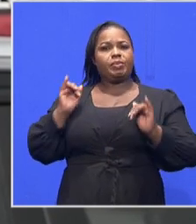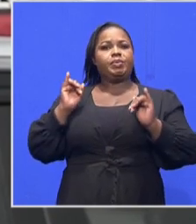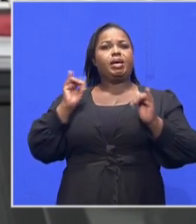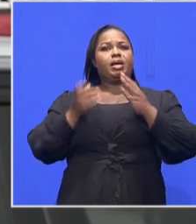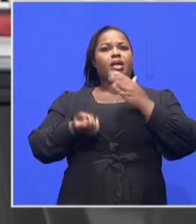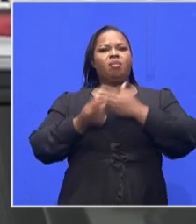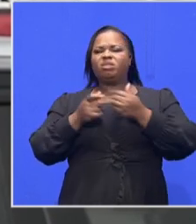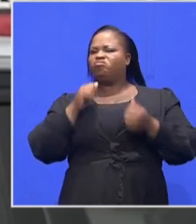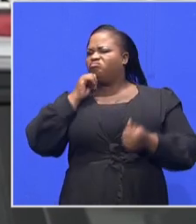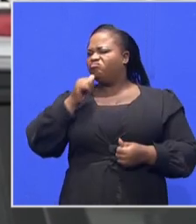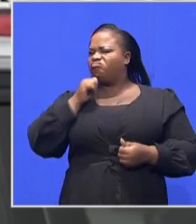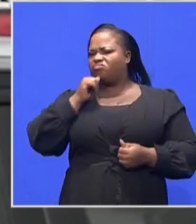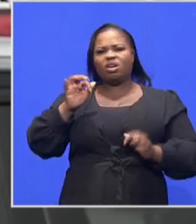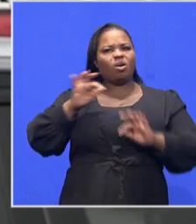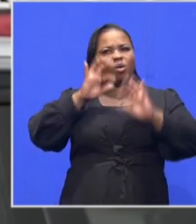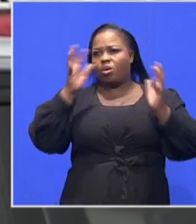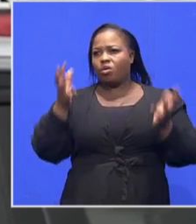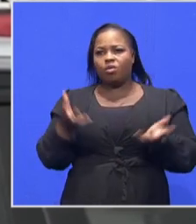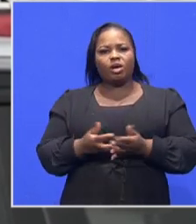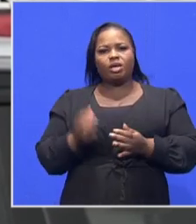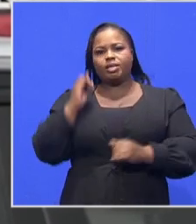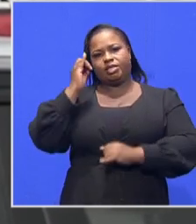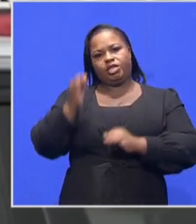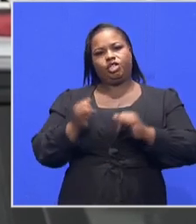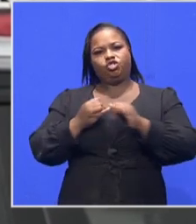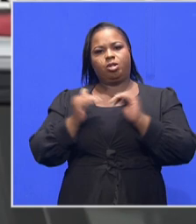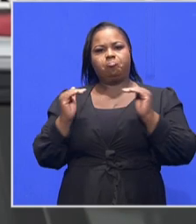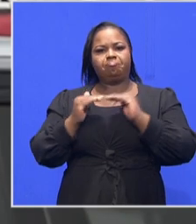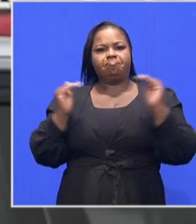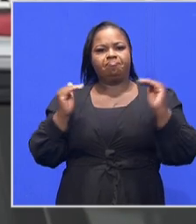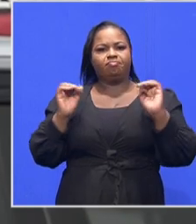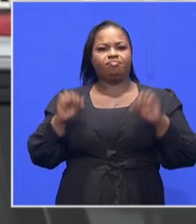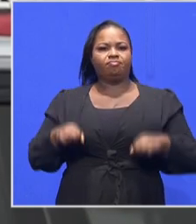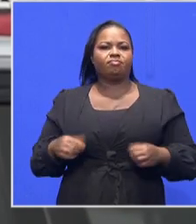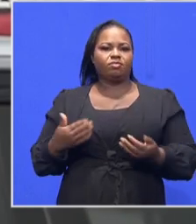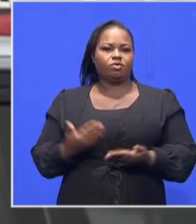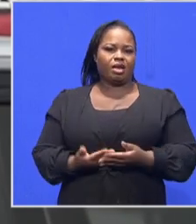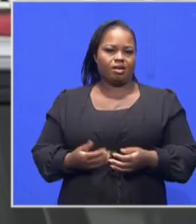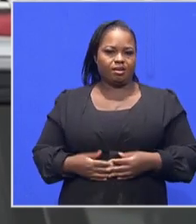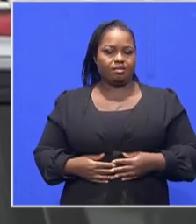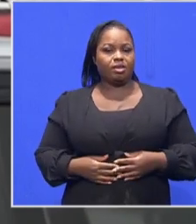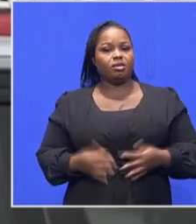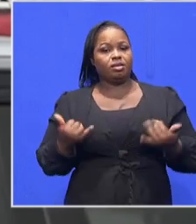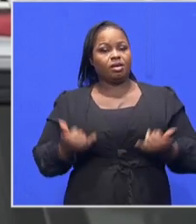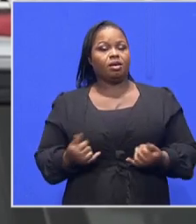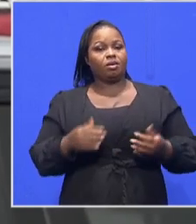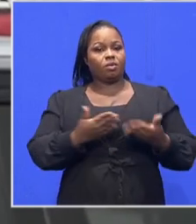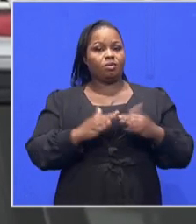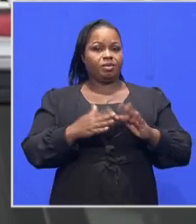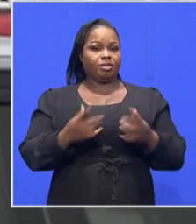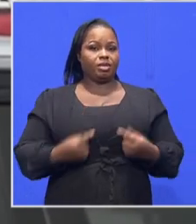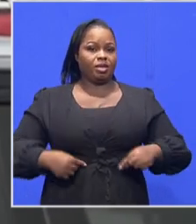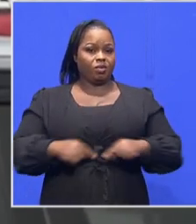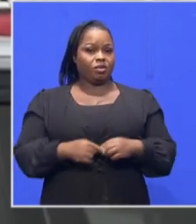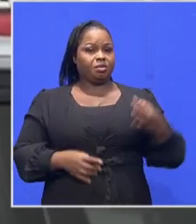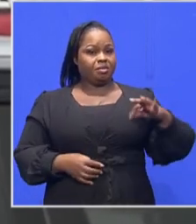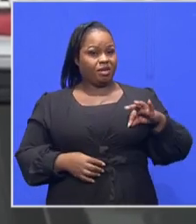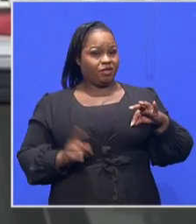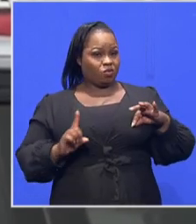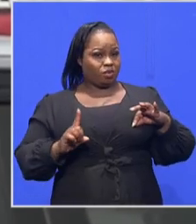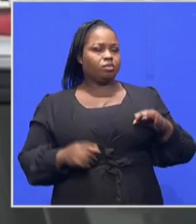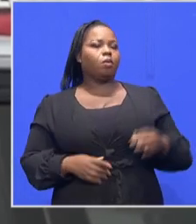with global competitors and stand on an equal footing. So from our side, this is what our communities must benefit from. This is